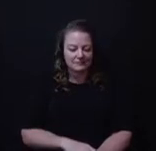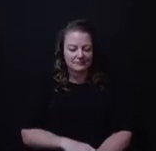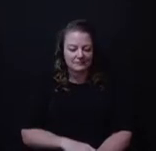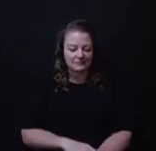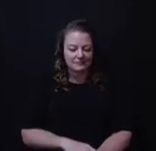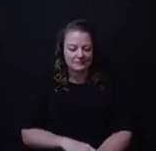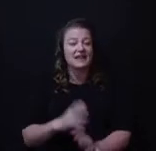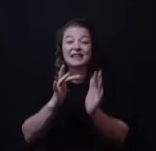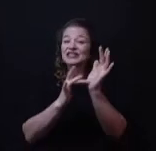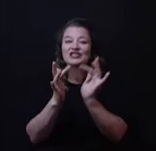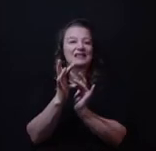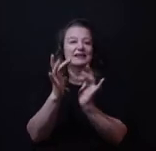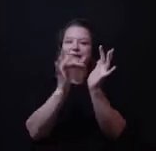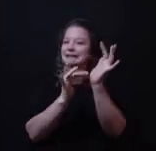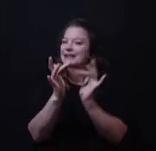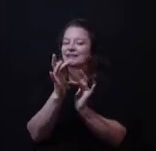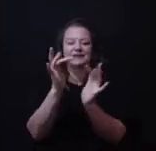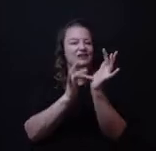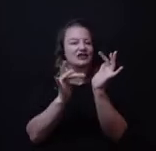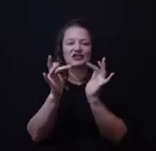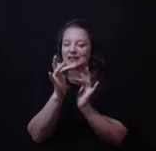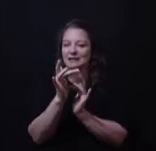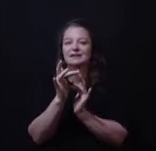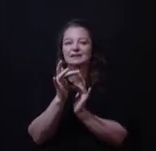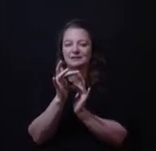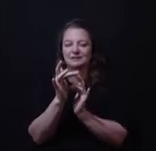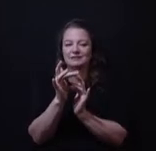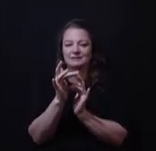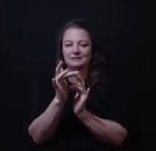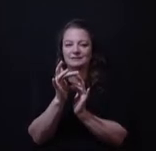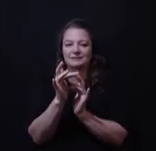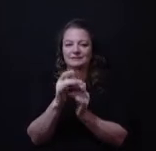Jesus, Jesus, Jesus, Jesus.